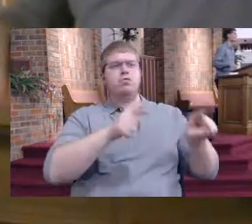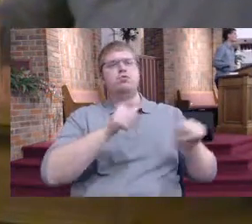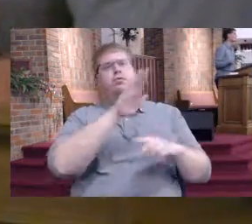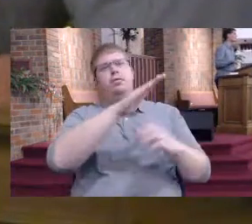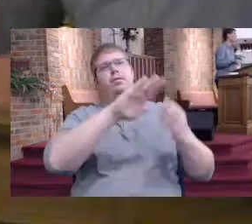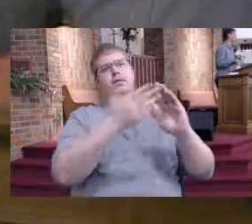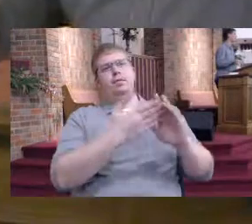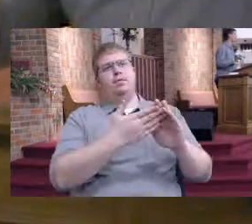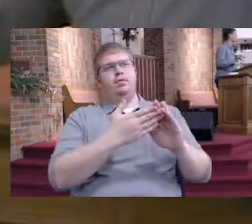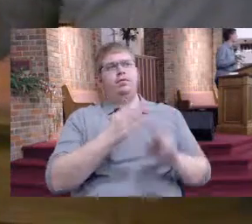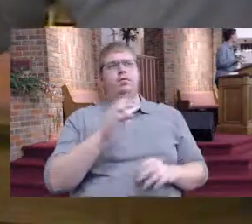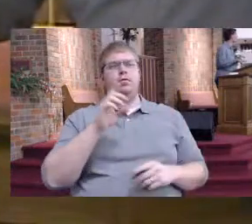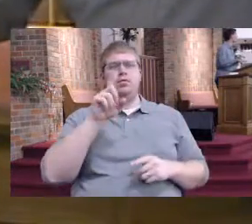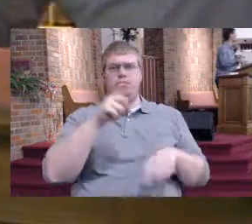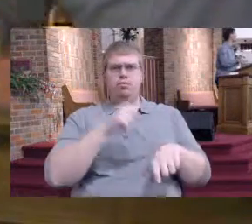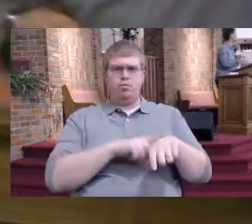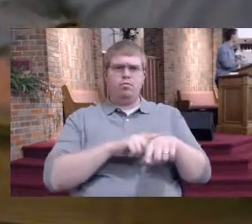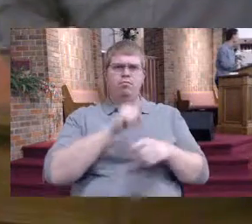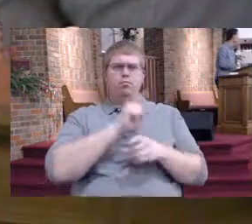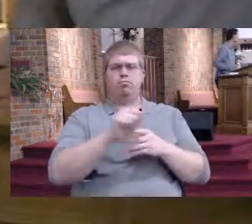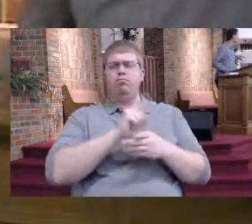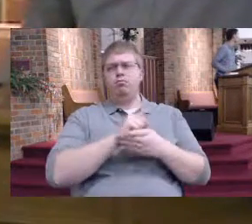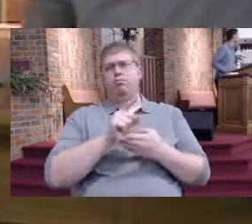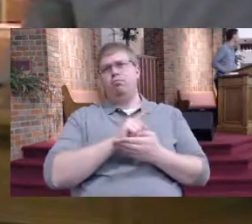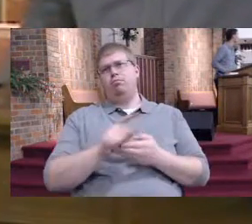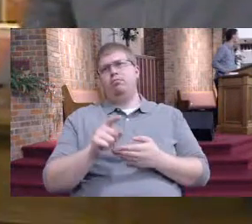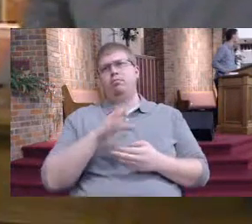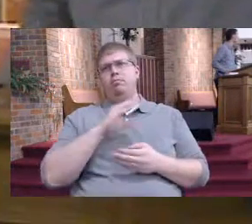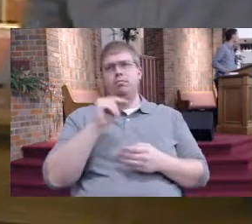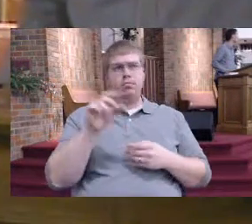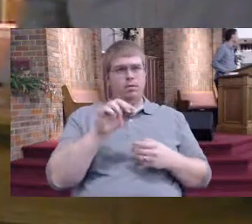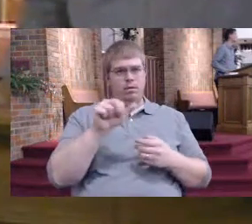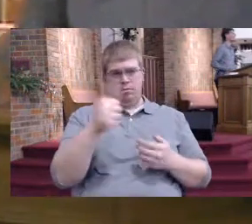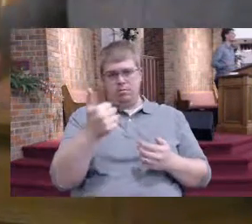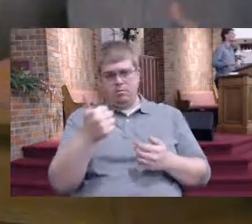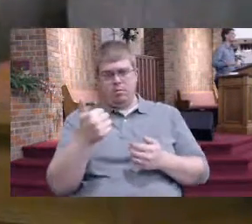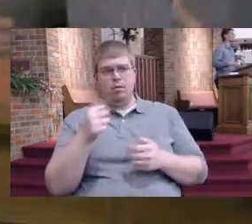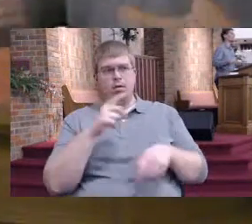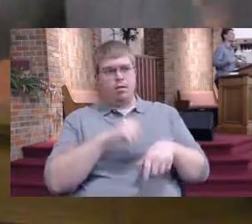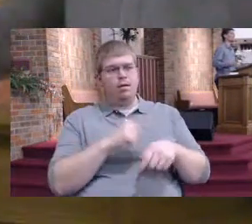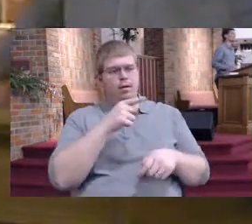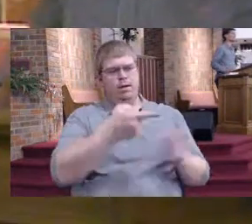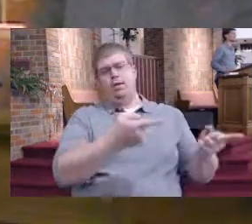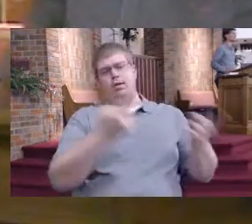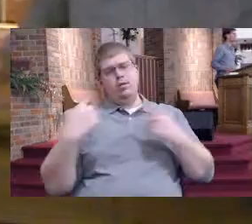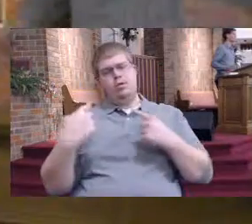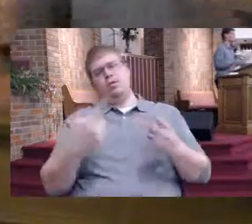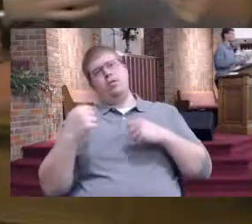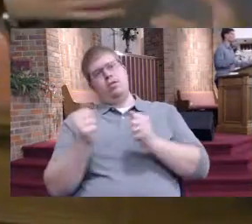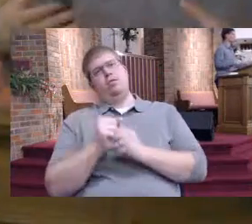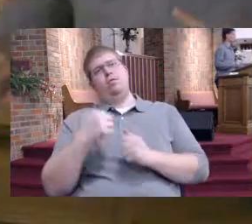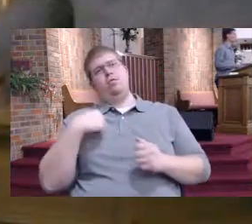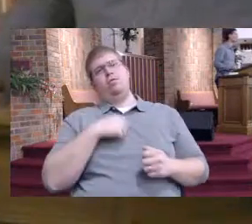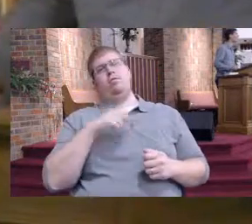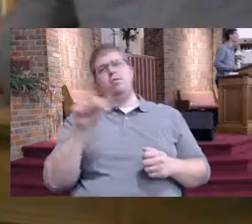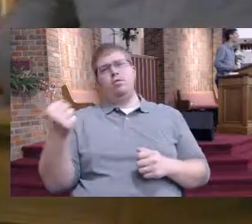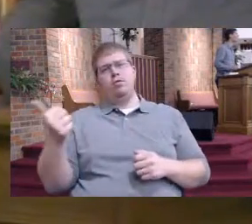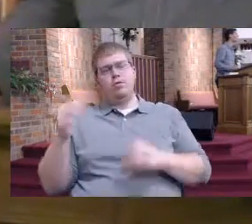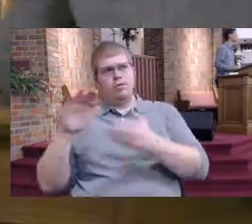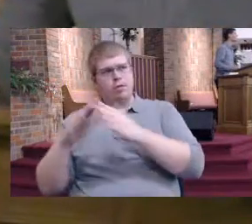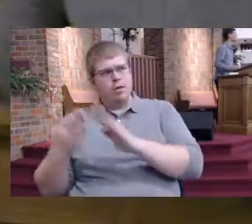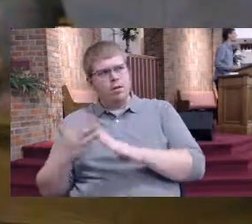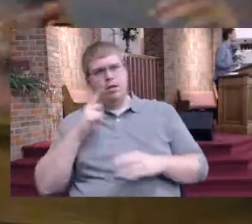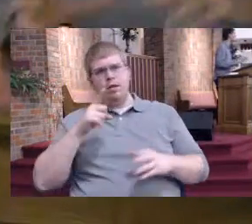and he even came with us to a different village another day of the week just to hear what we had to preach, and he was just soaking it all up